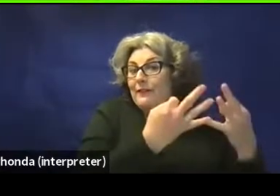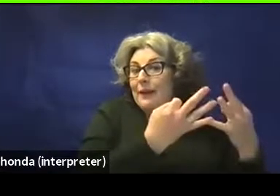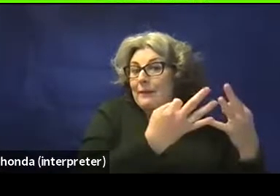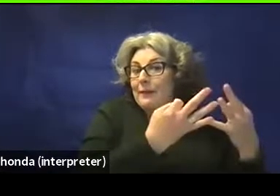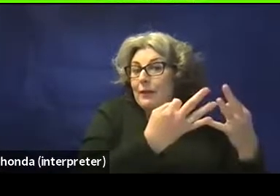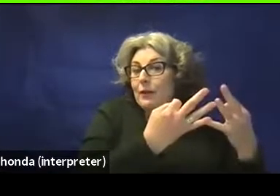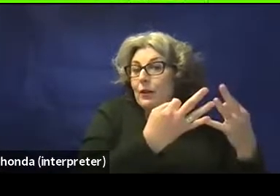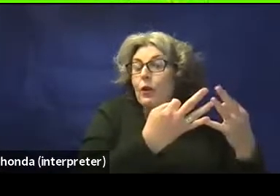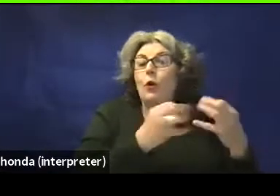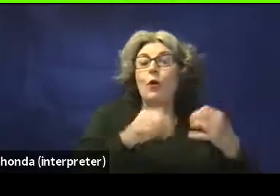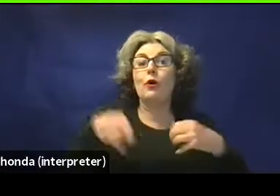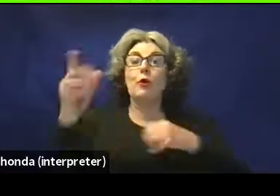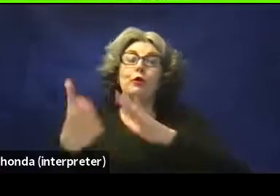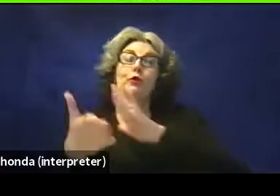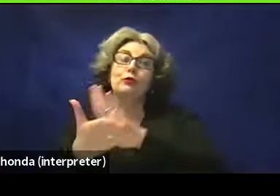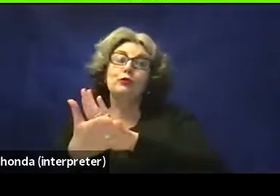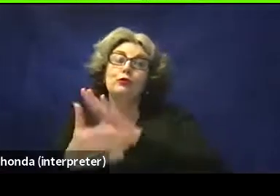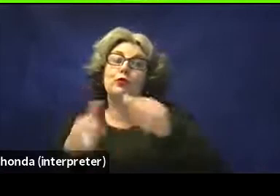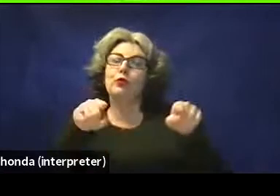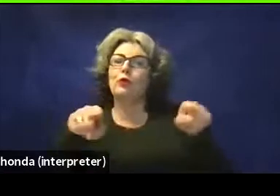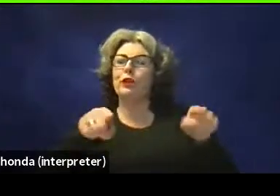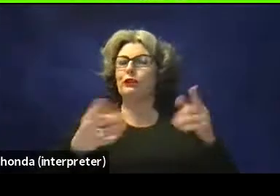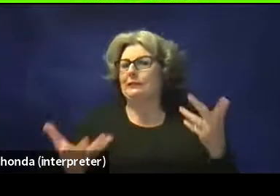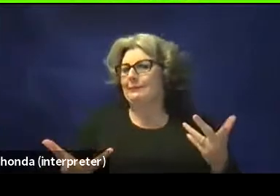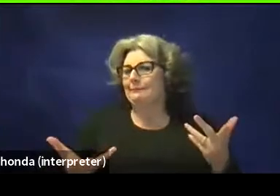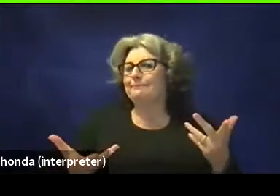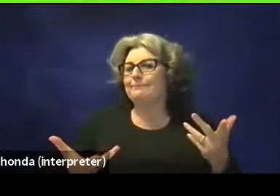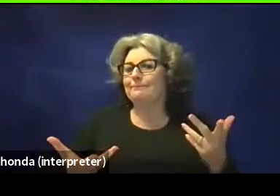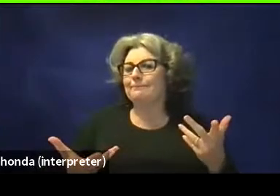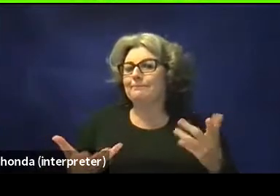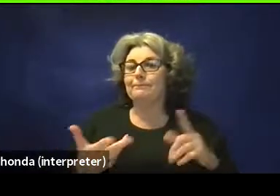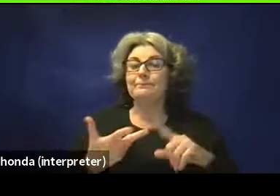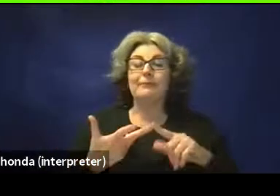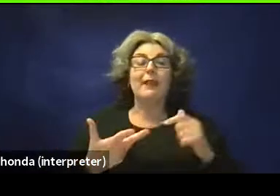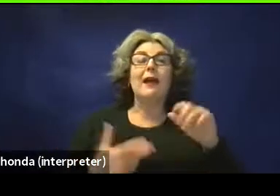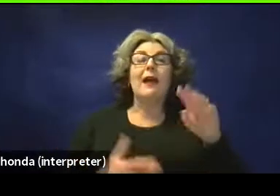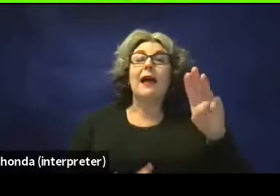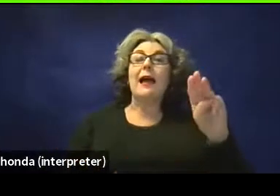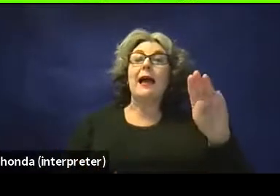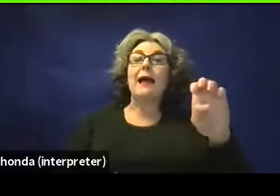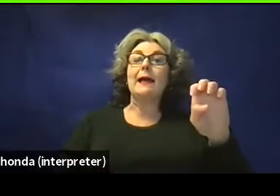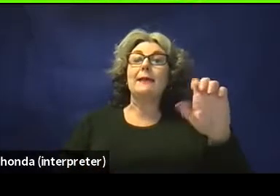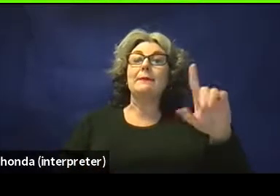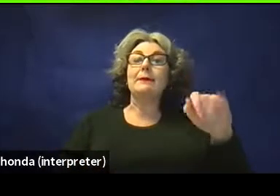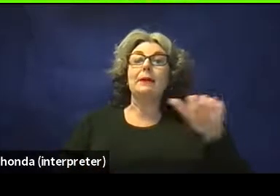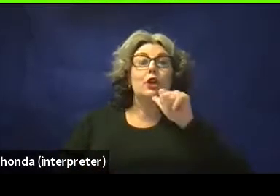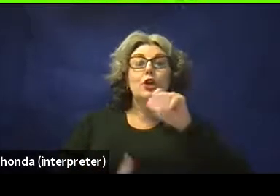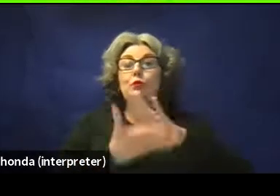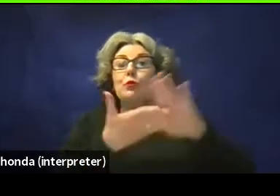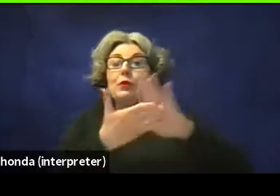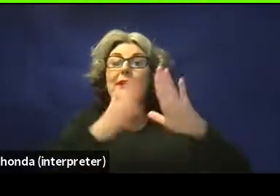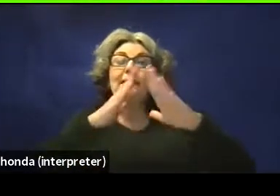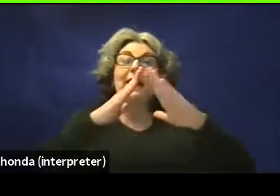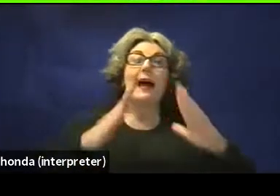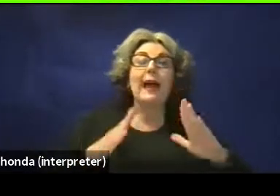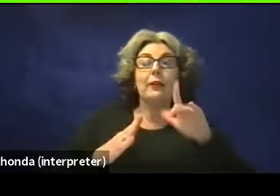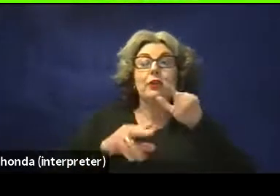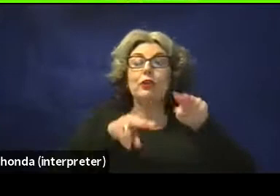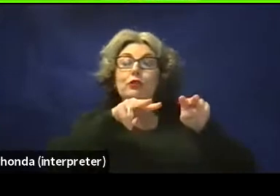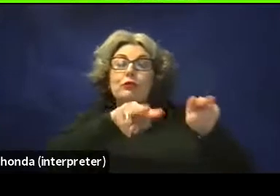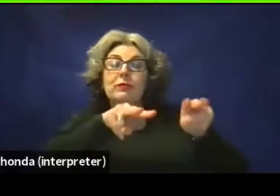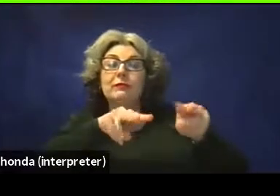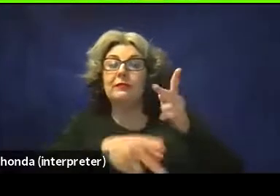being a cost to the family? Who, as Melissa rightly said, who's going to do chores at home, who's going to look after